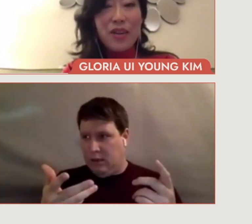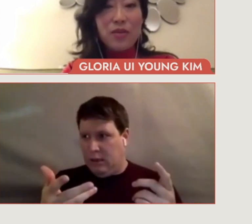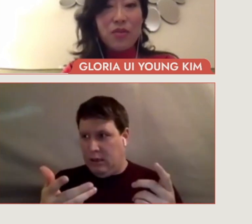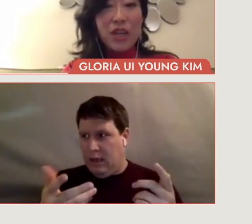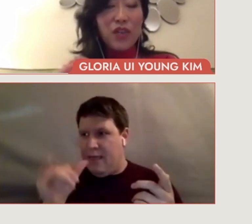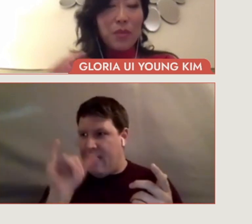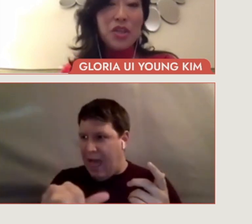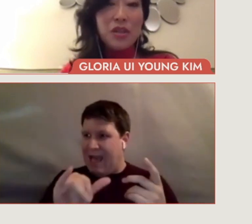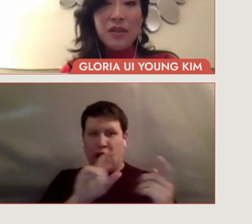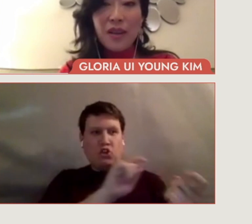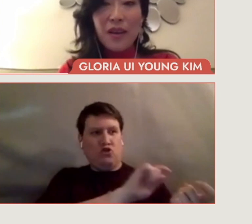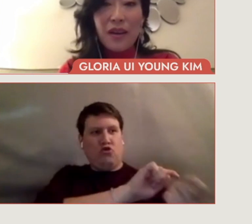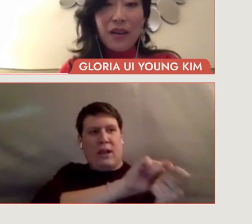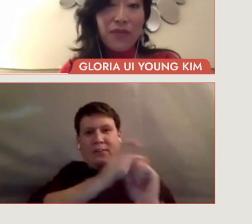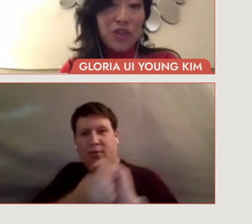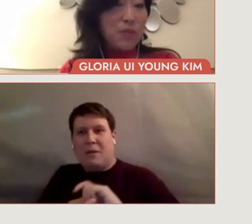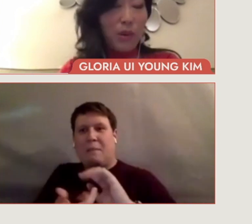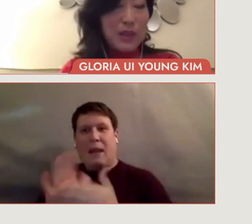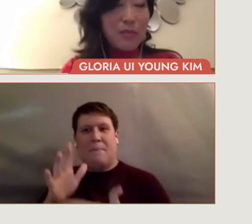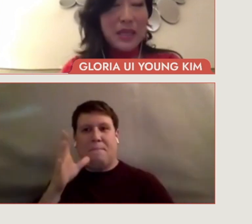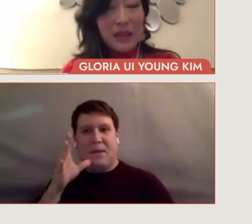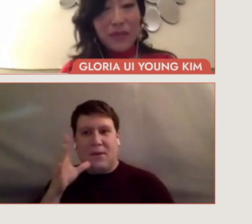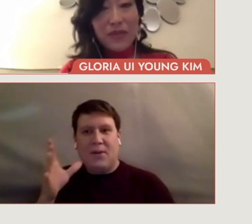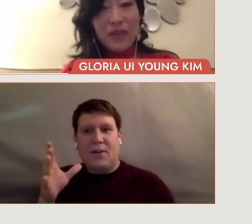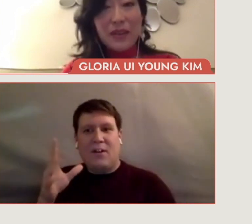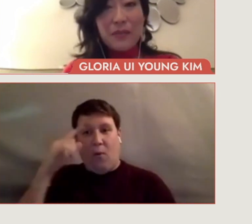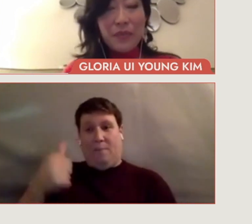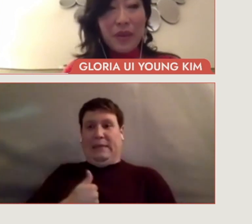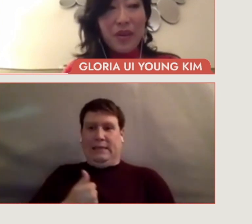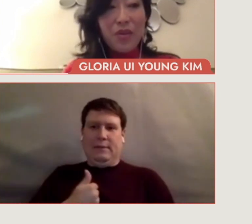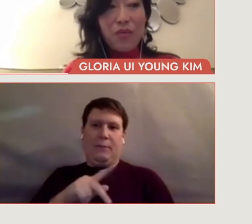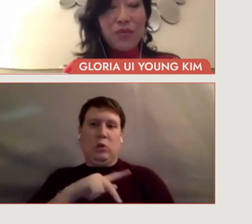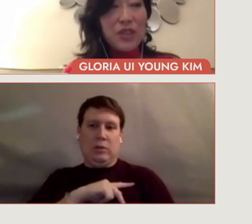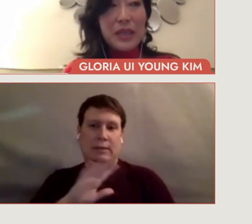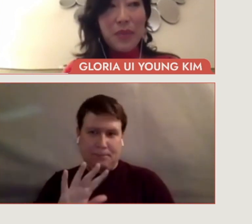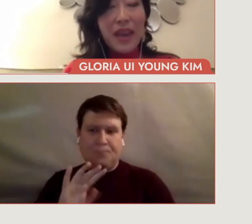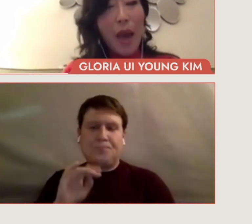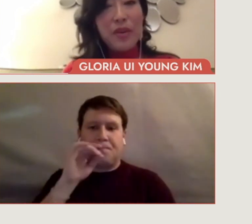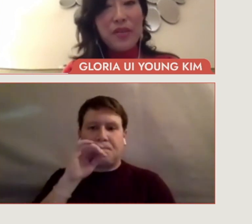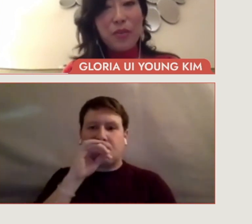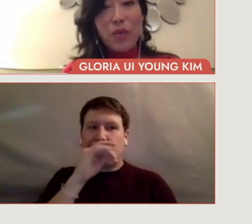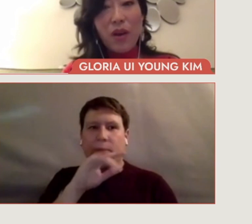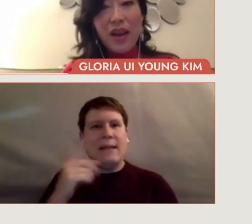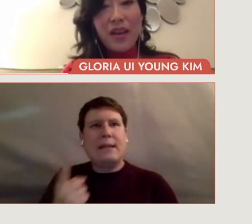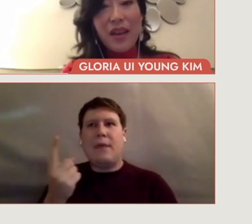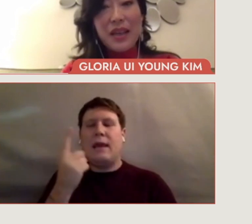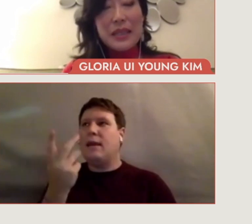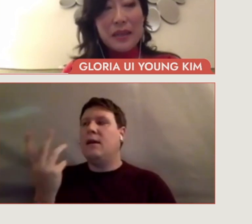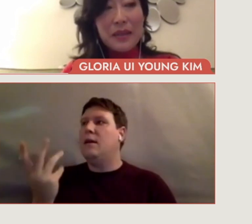that transformation of just personally myself, just something happened for me where